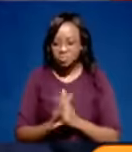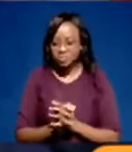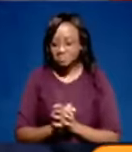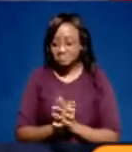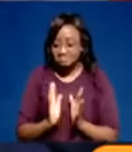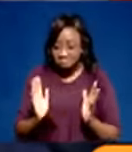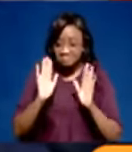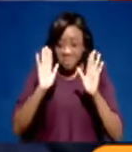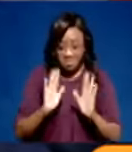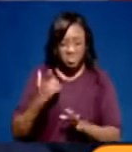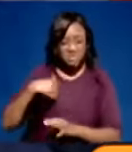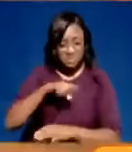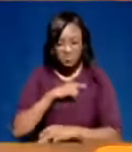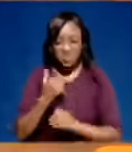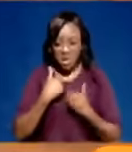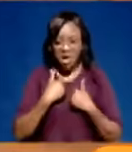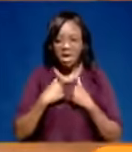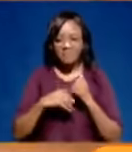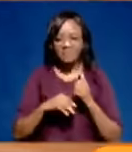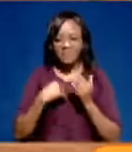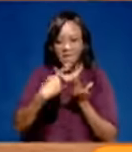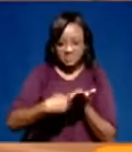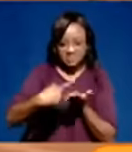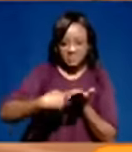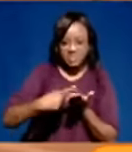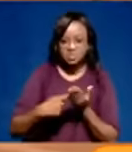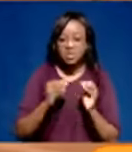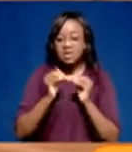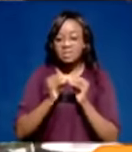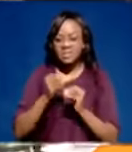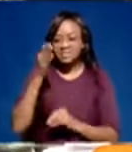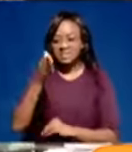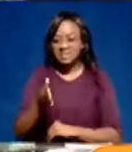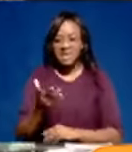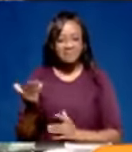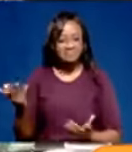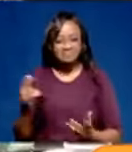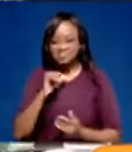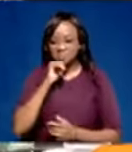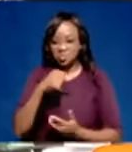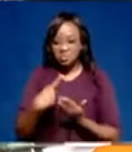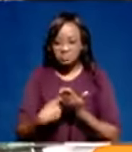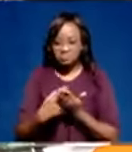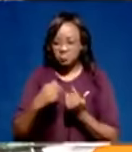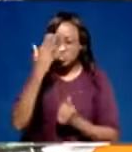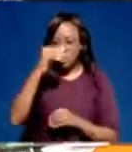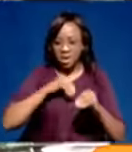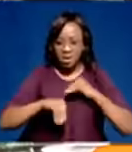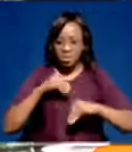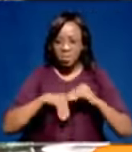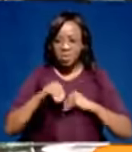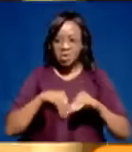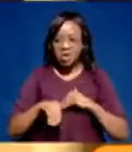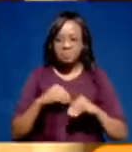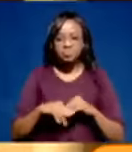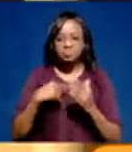Lazima tuulizane, lazima tuwe na mjadala. At the meeting, this was seemingly not mentioned, as the corruption allegation was distributed